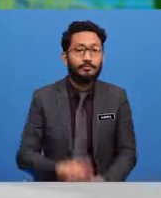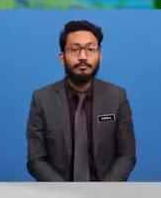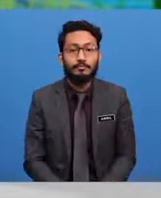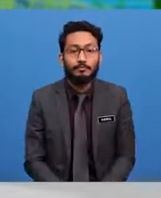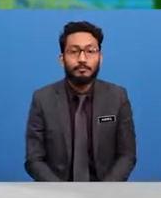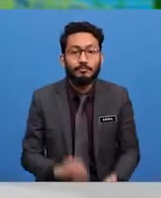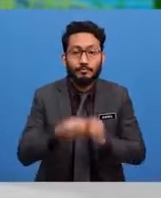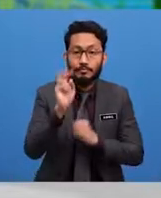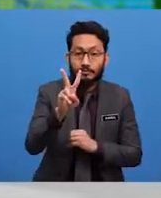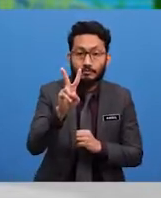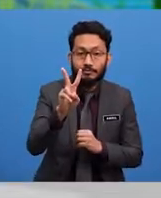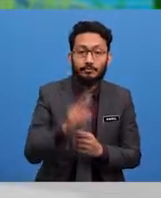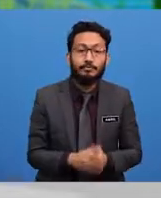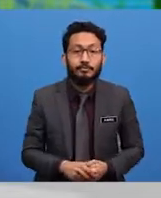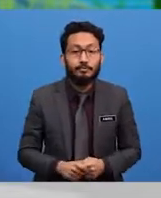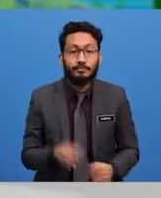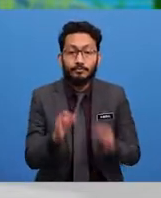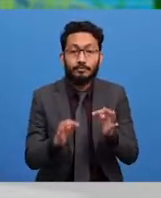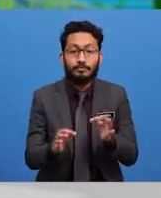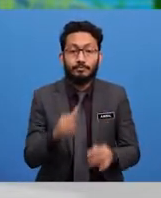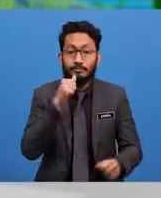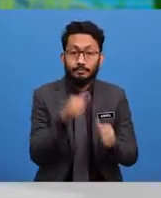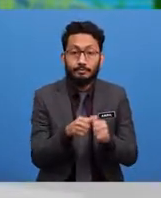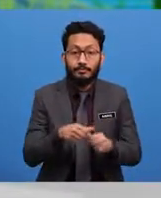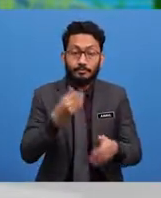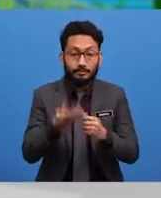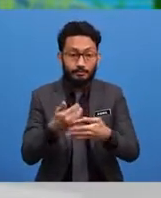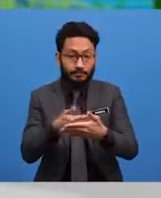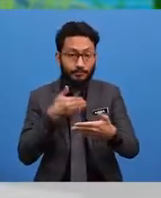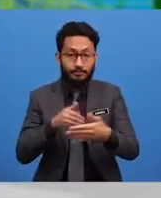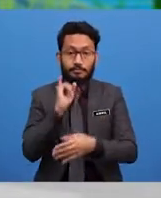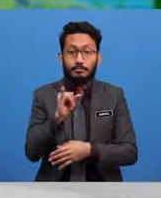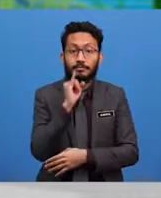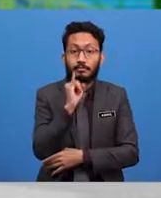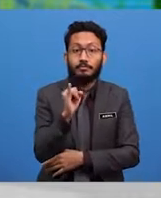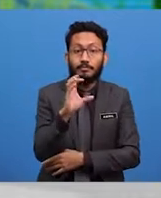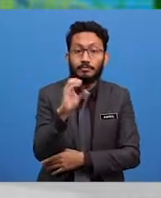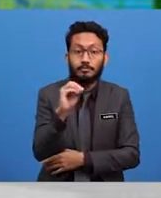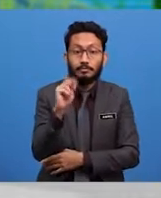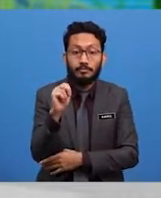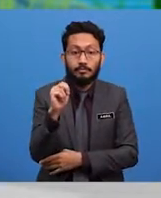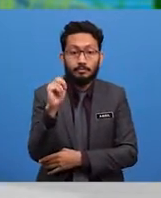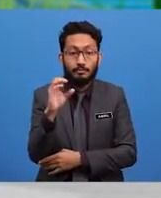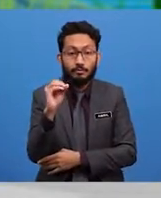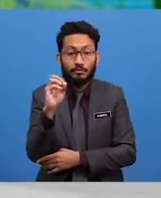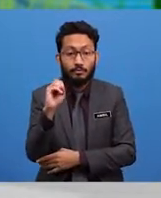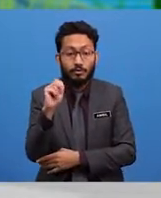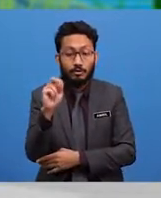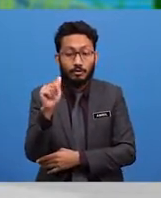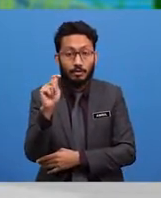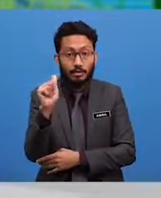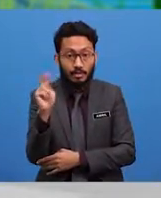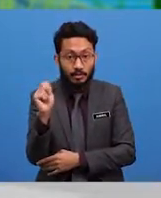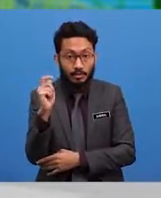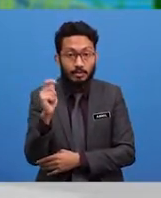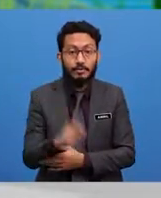Number two, if the letter before Y is a consonant, either B, D, F,